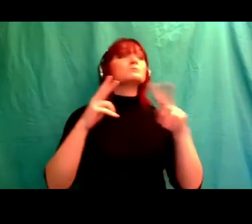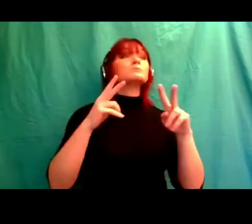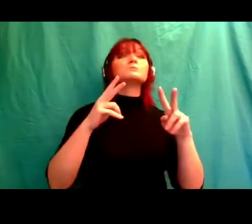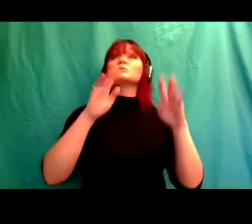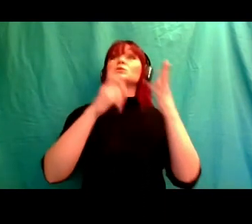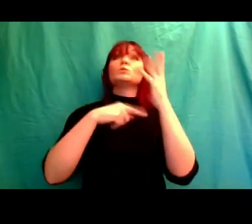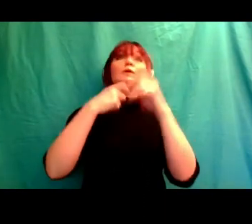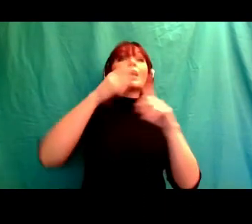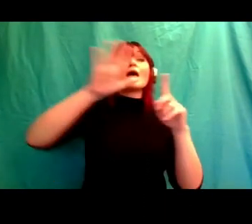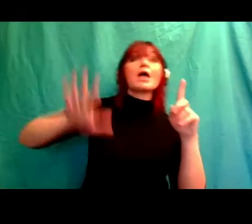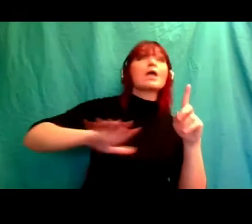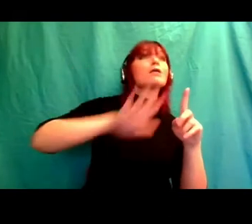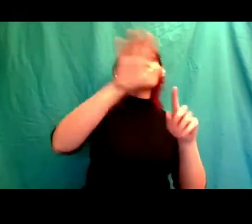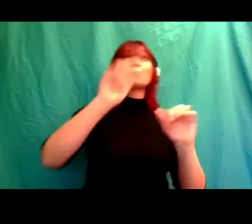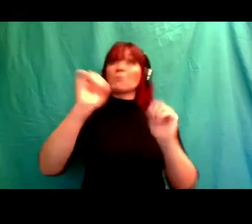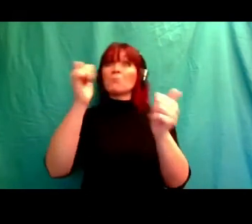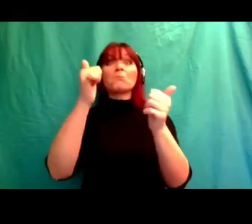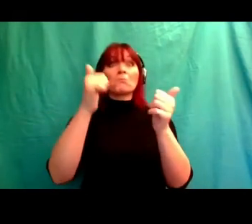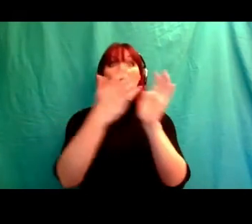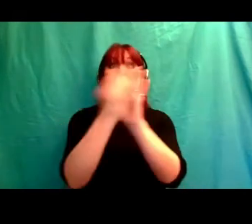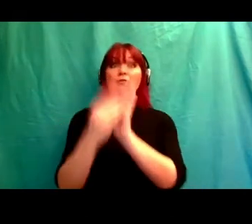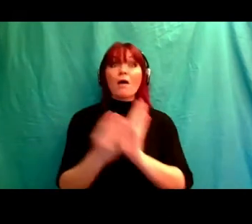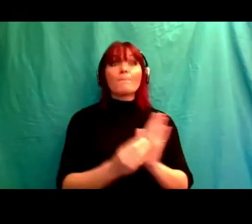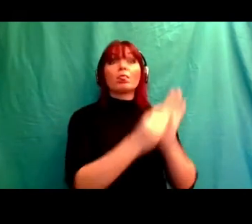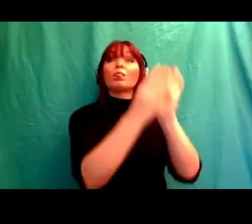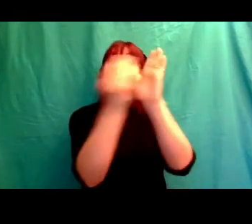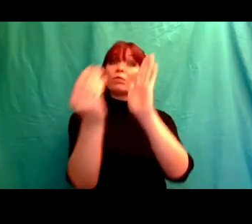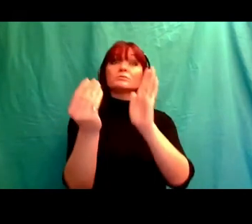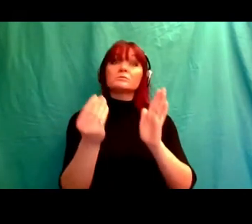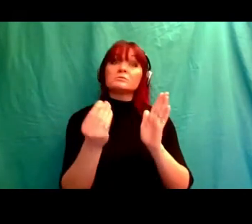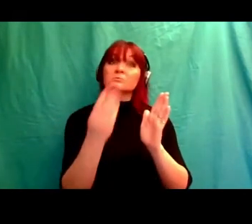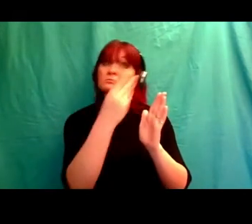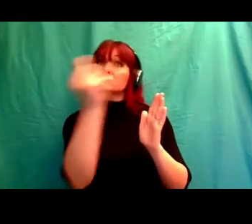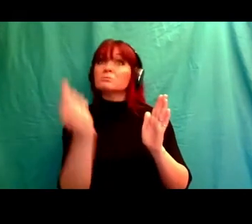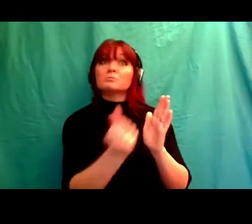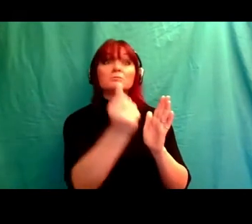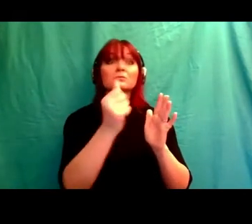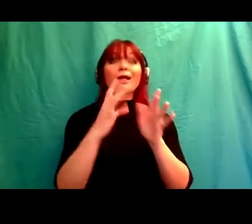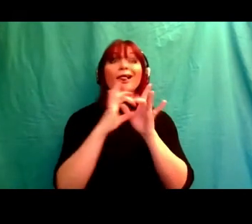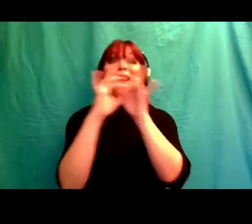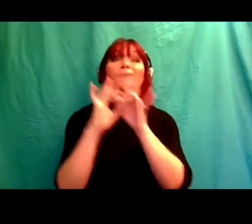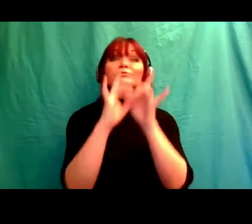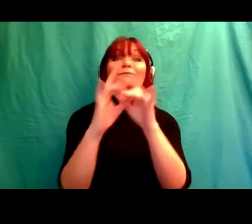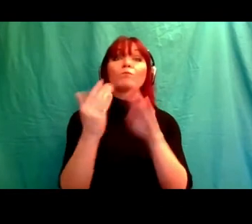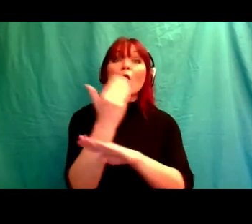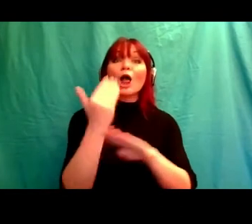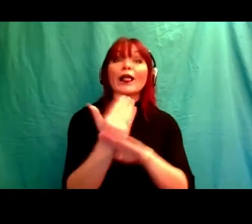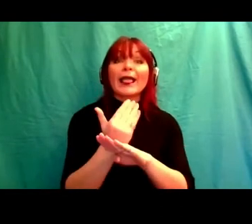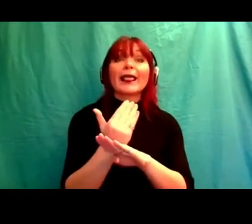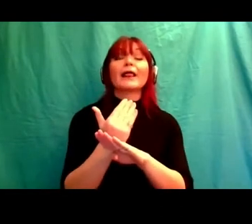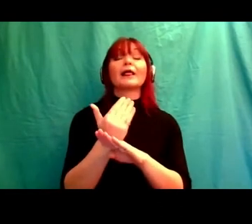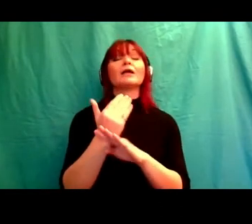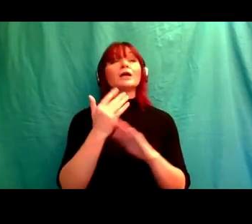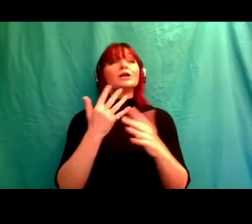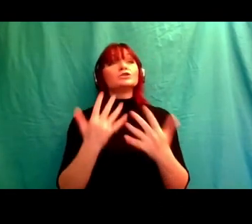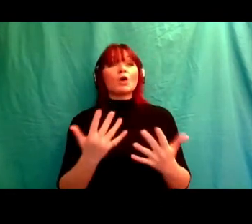great examples of that different way of working, collaborative way of working, really coming to the fore in the response to COVID. So there's a lot of